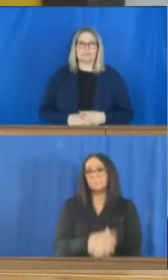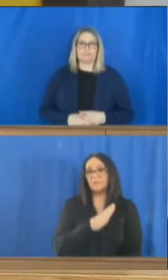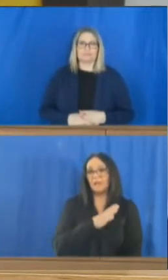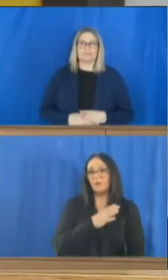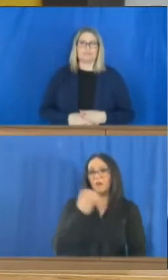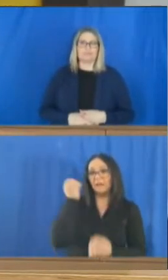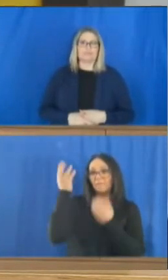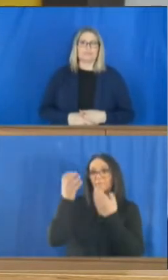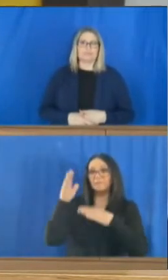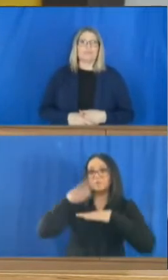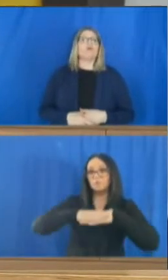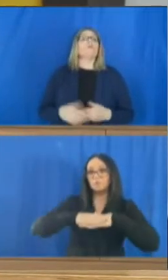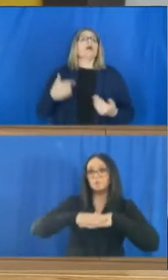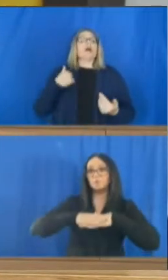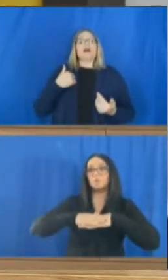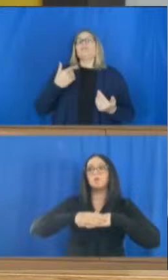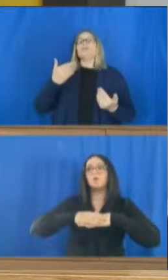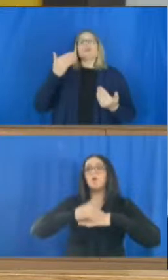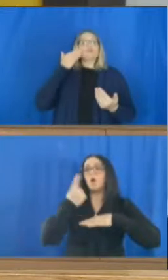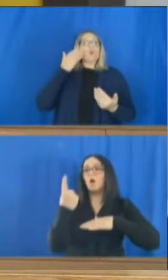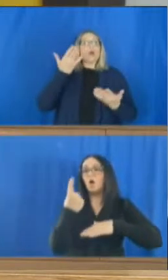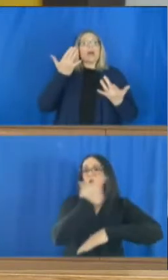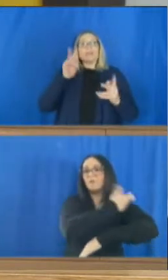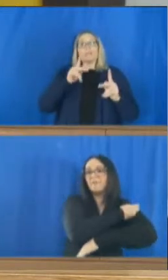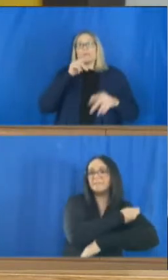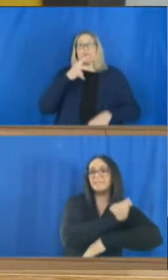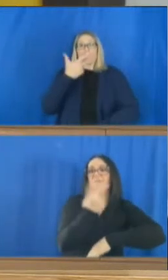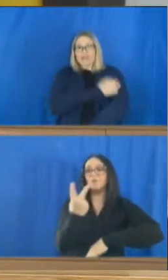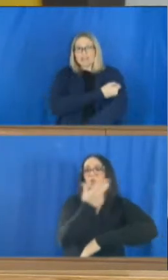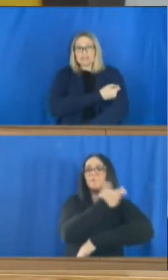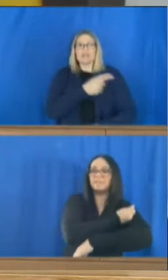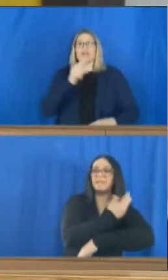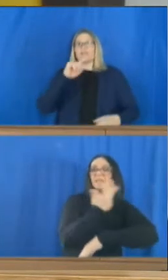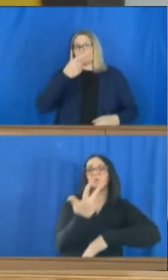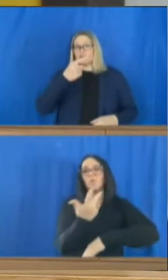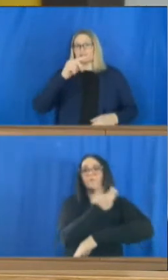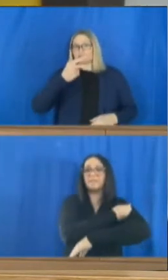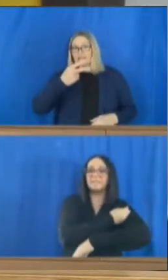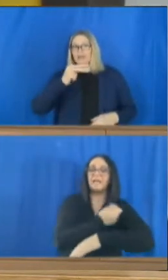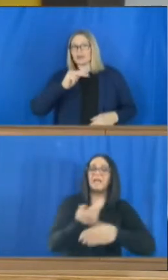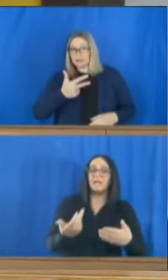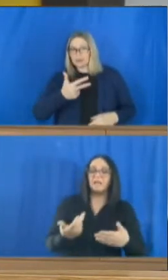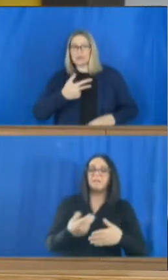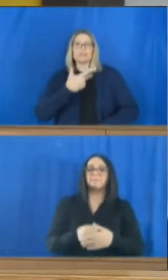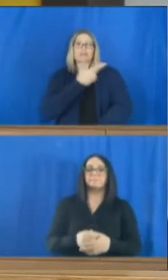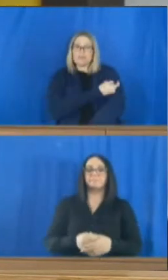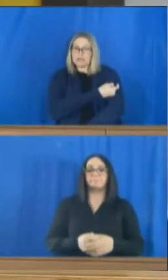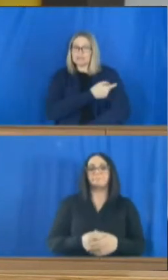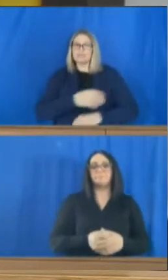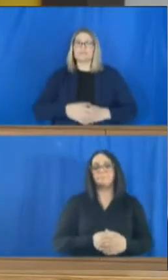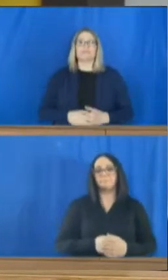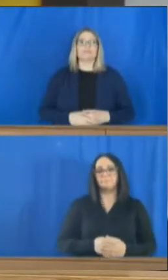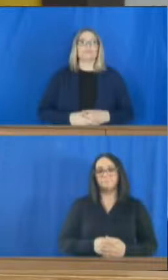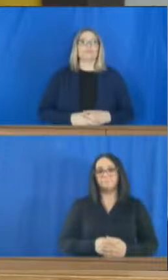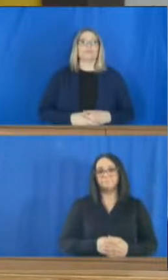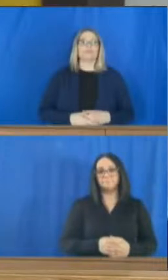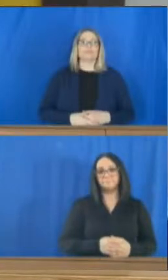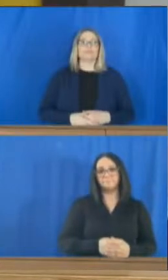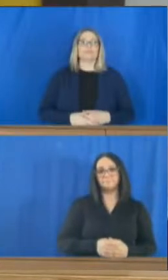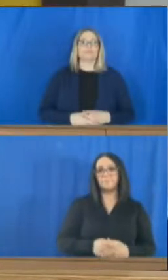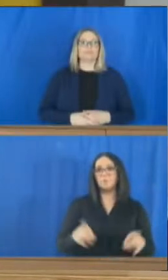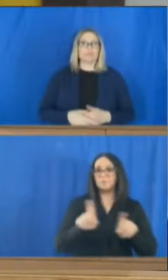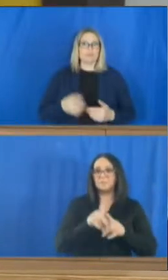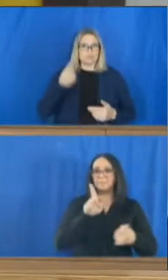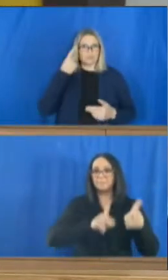have a population that has chronic medical conditions at a higher rate than other jurisdictions. So those two